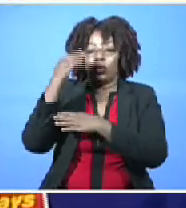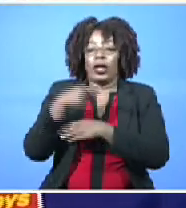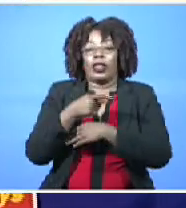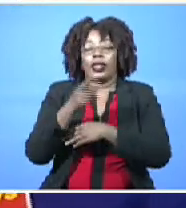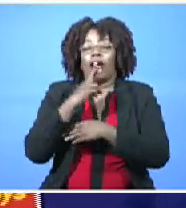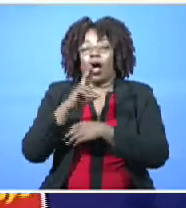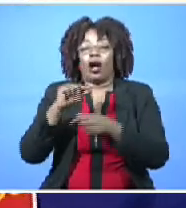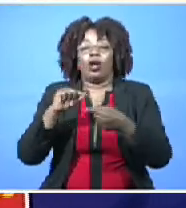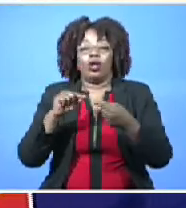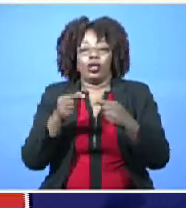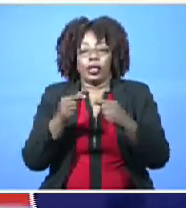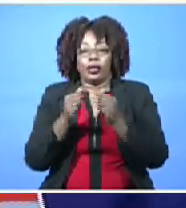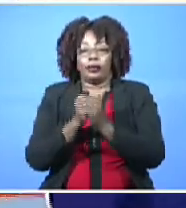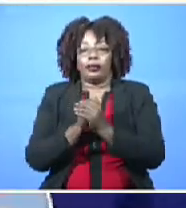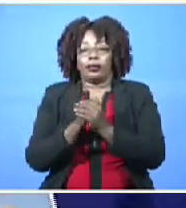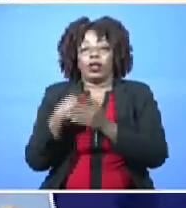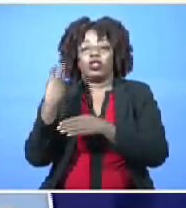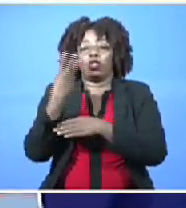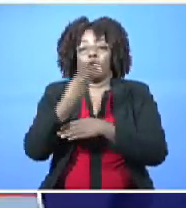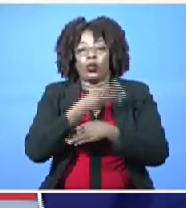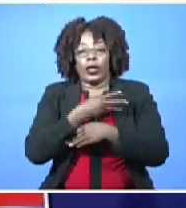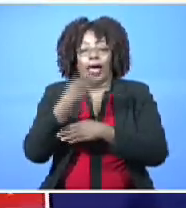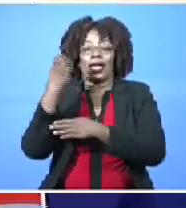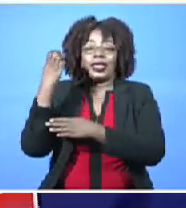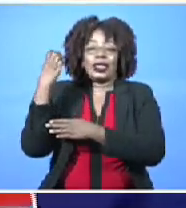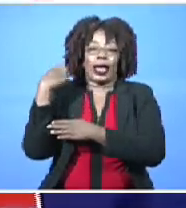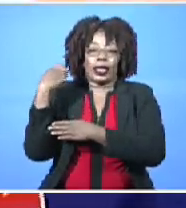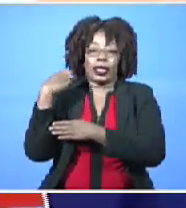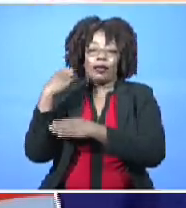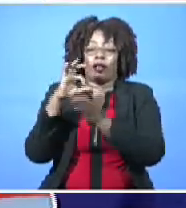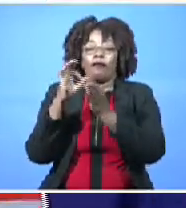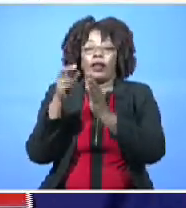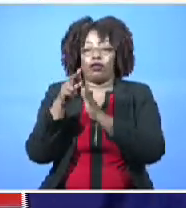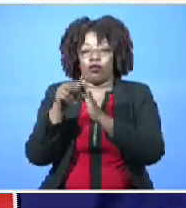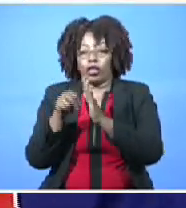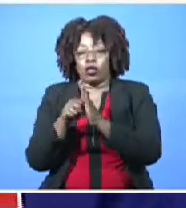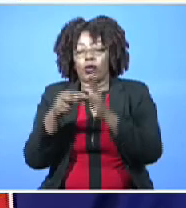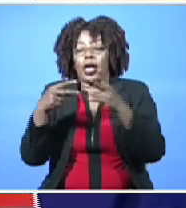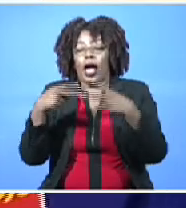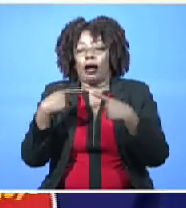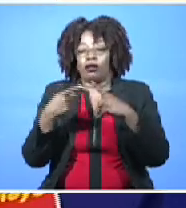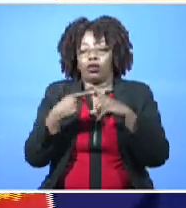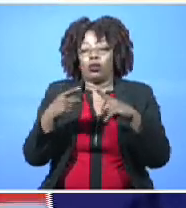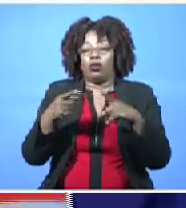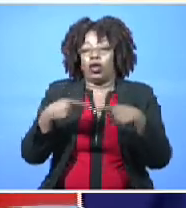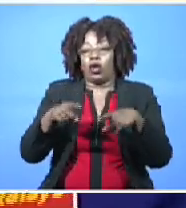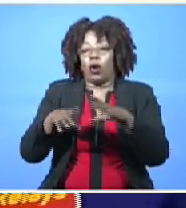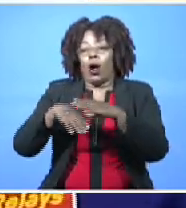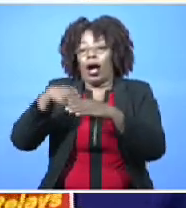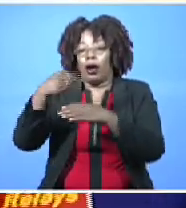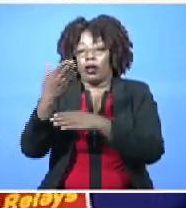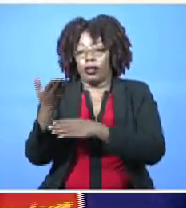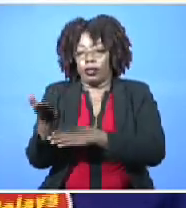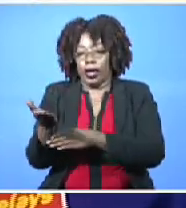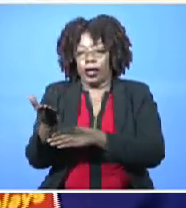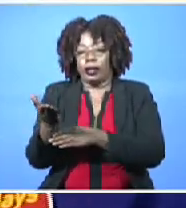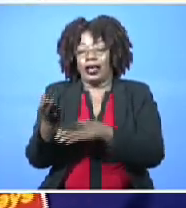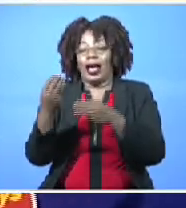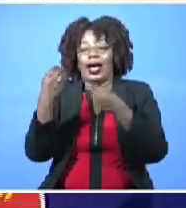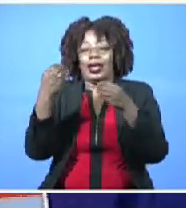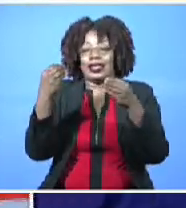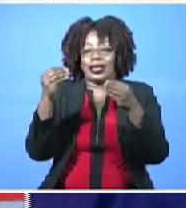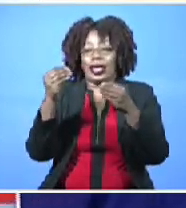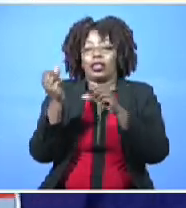hurting. Therefore, we as the executive of the federation, we have to go out there, sell